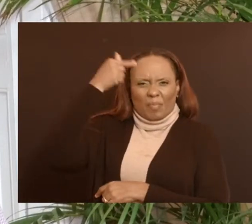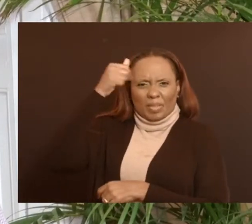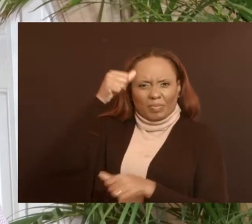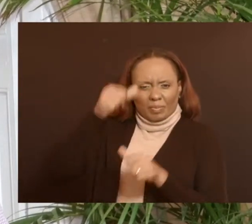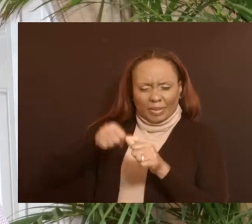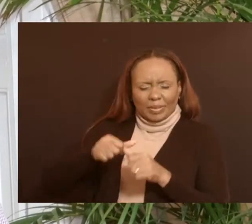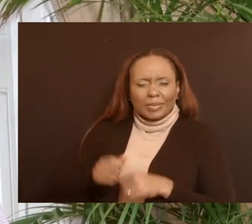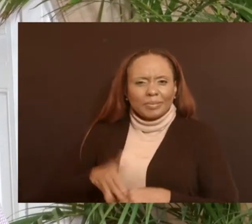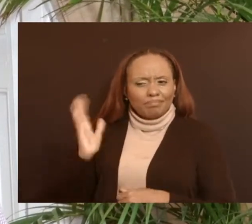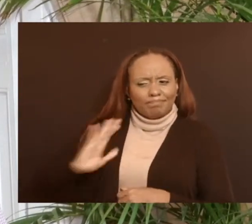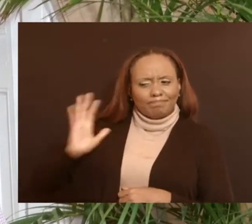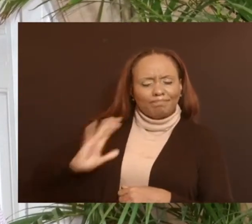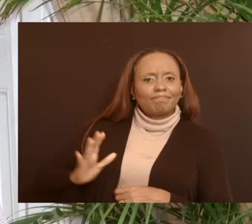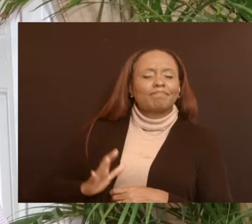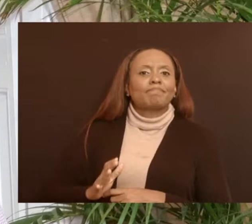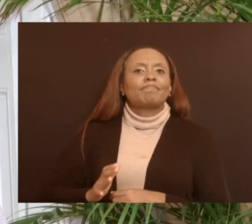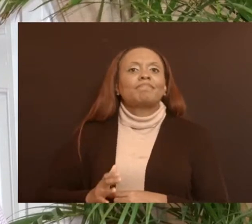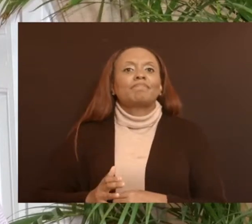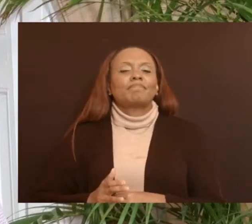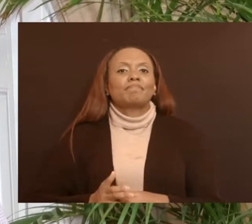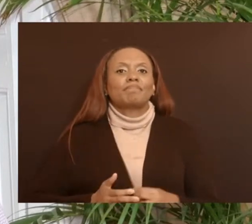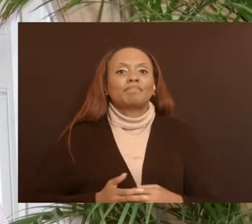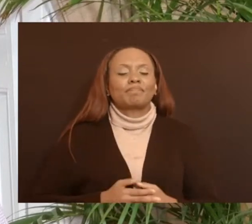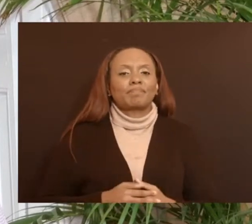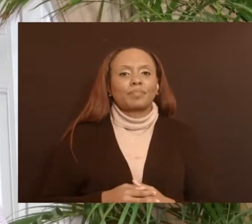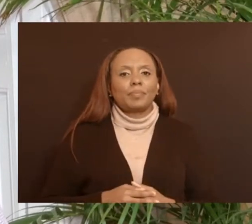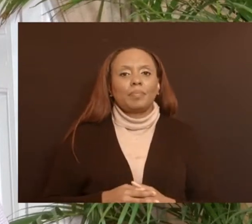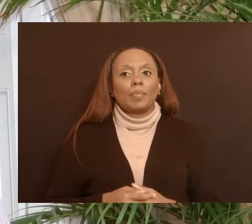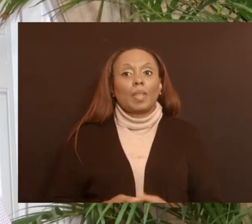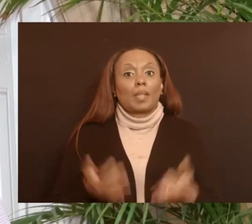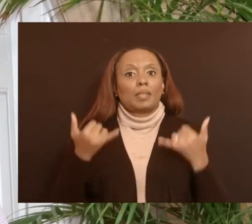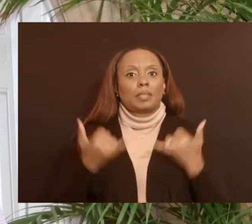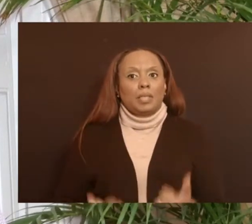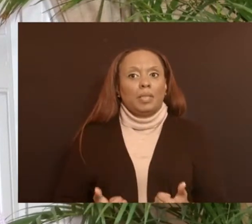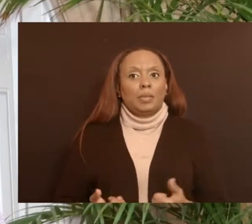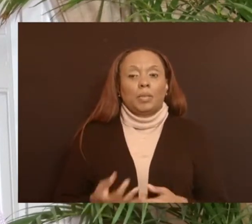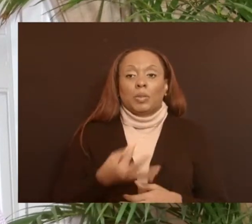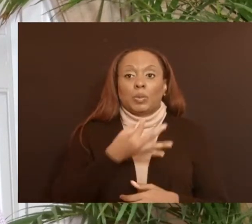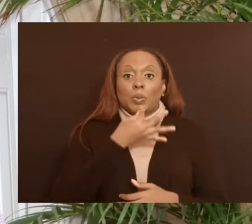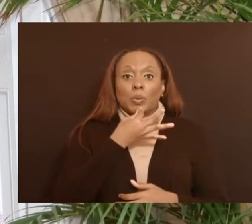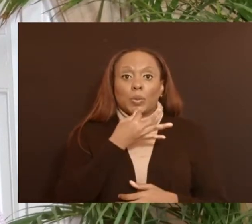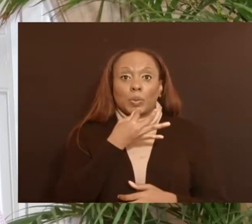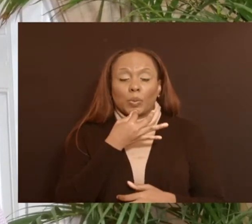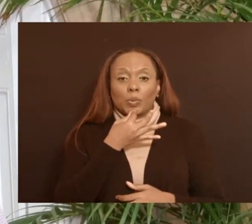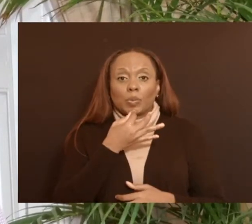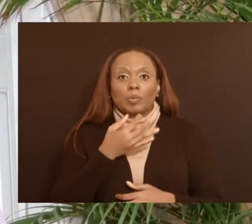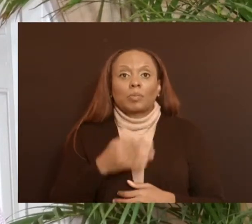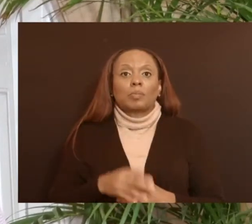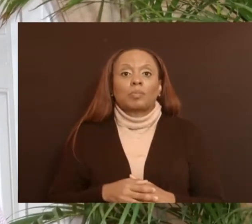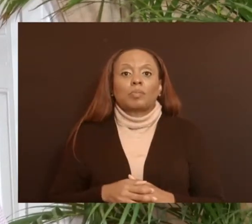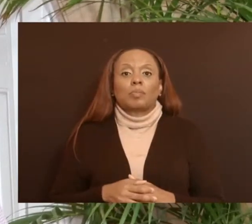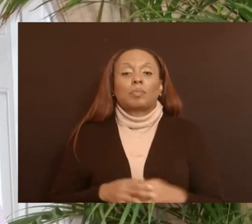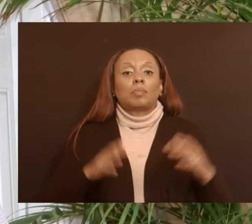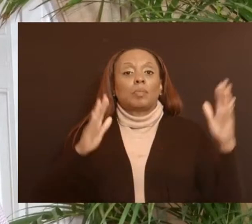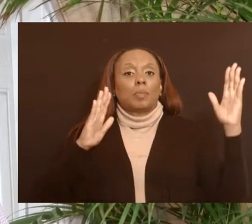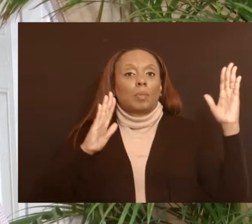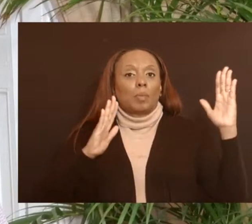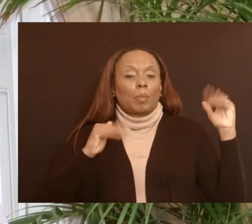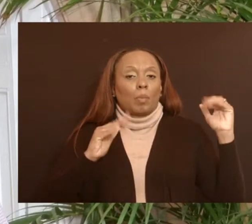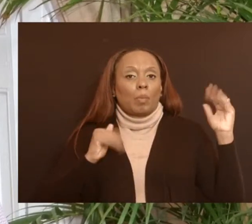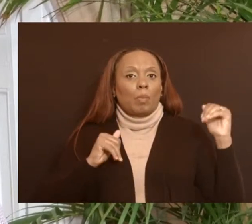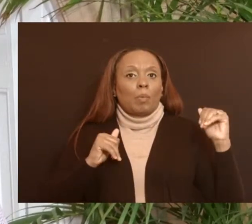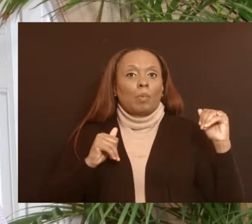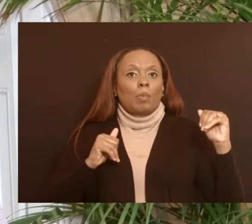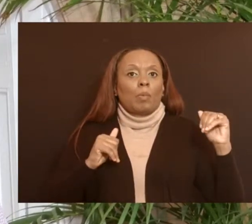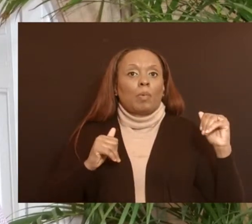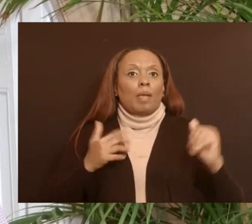And we are pleased to announce that very, very soon we were hoping that the Sinopharm vaccine would have been